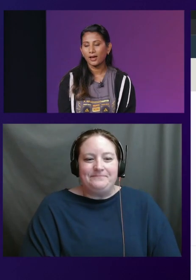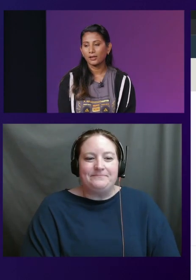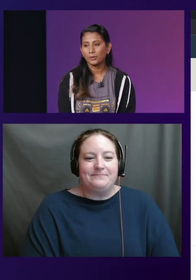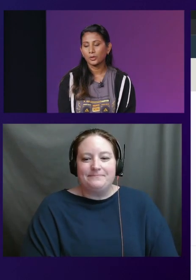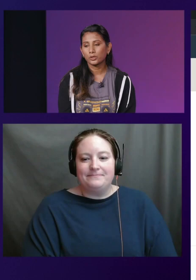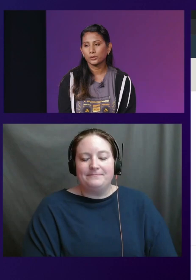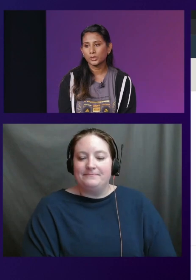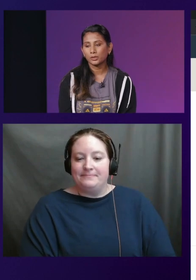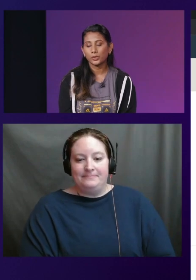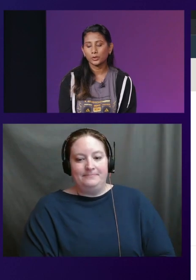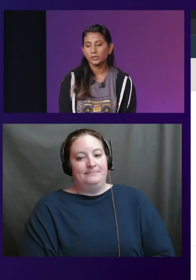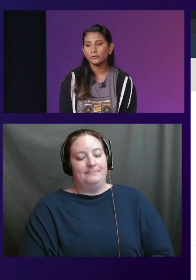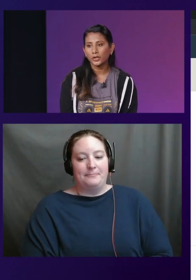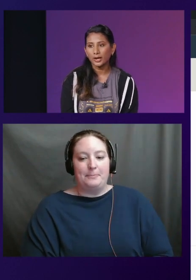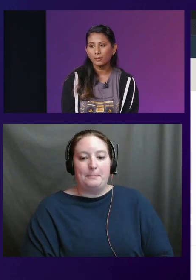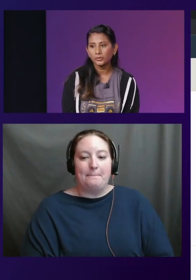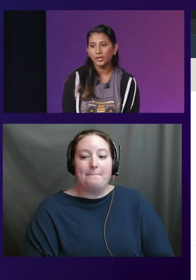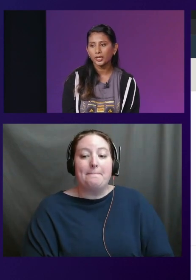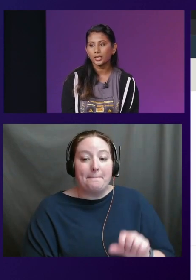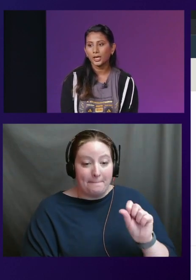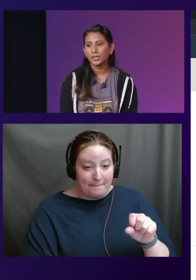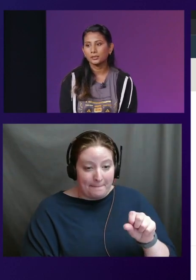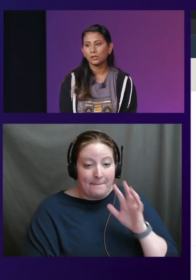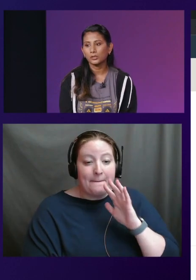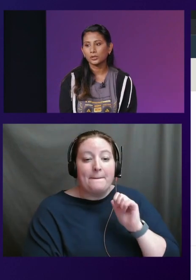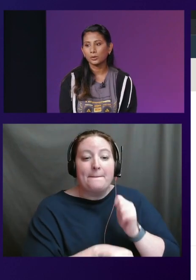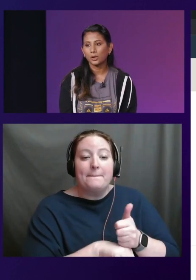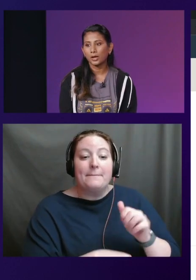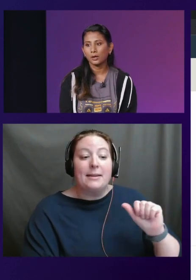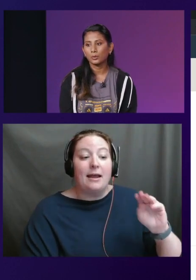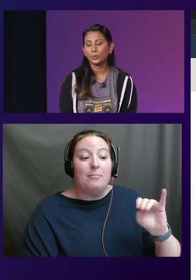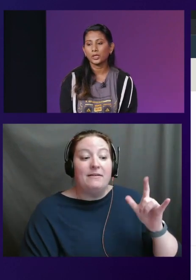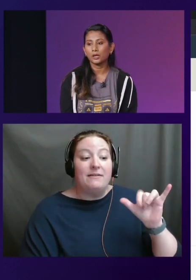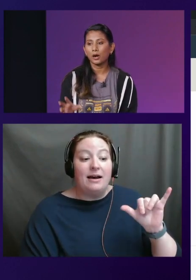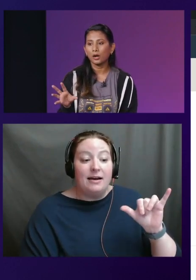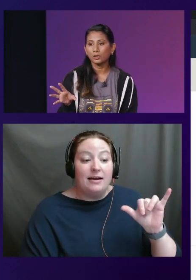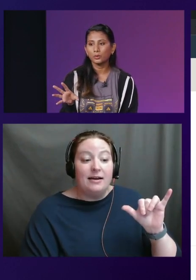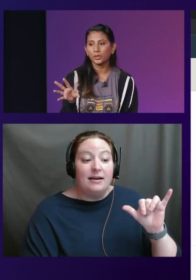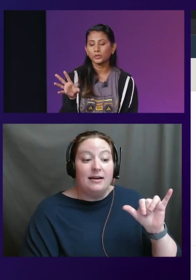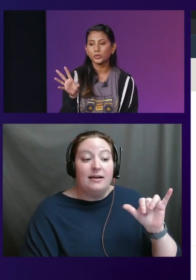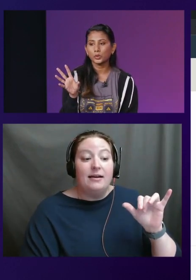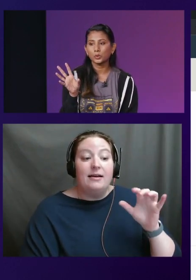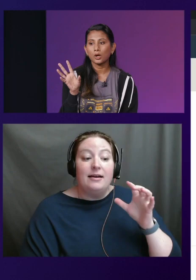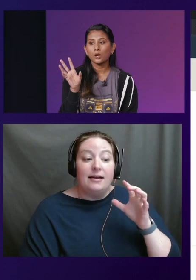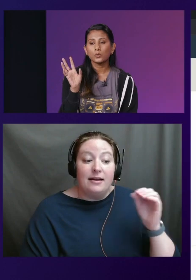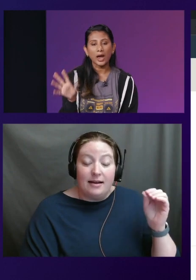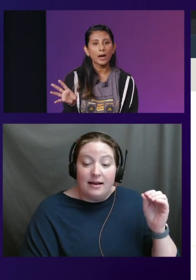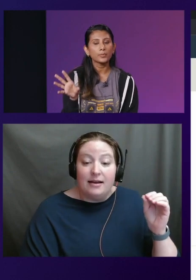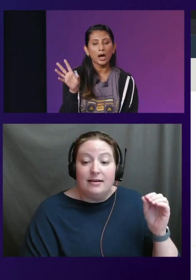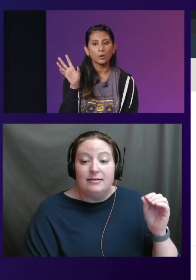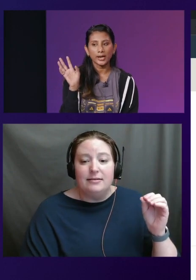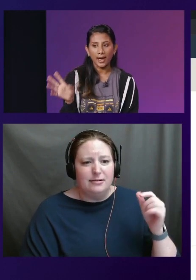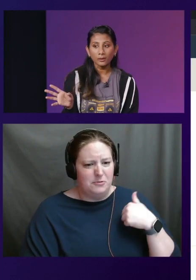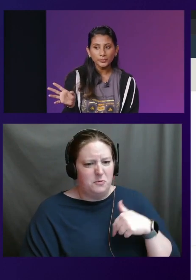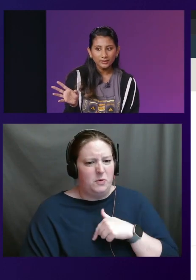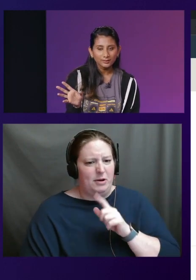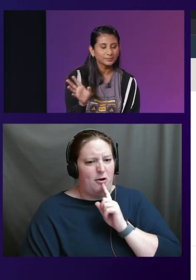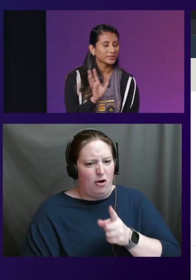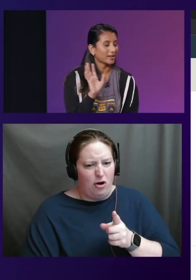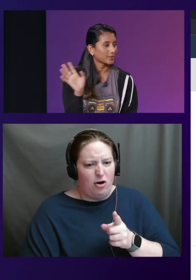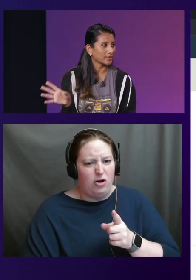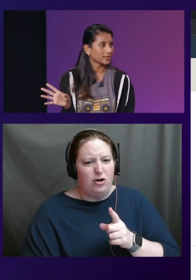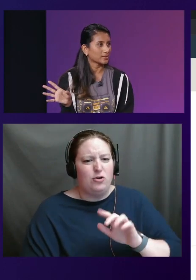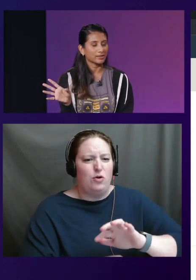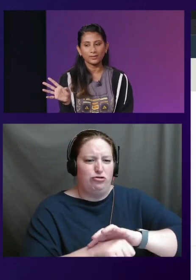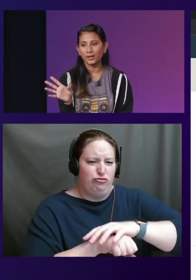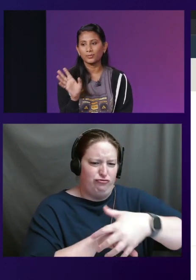So yeah, we're going to configure Amplify, and also we are going to wrap our app.